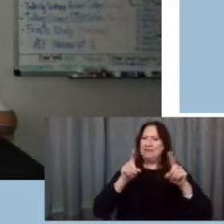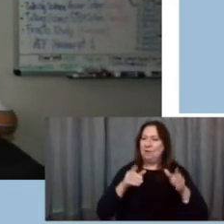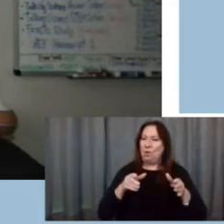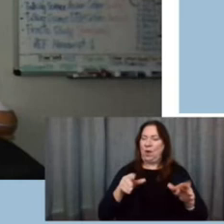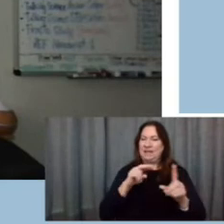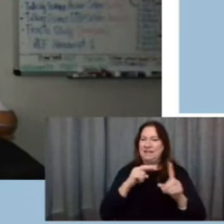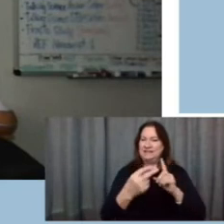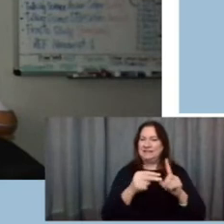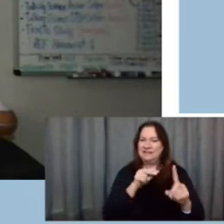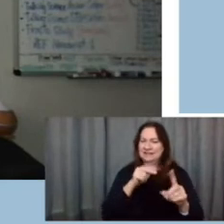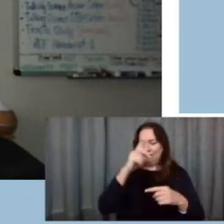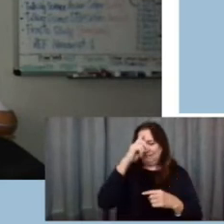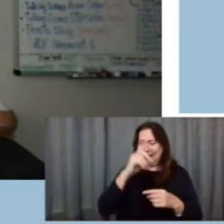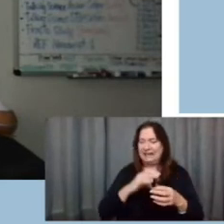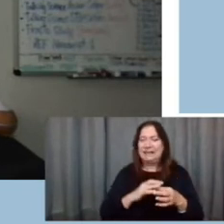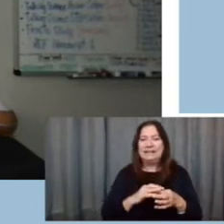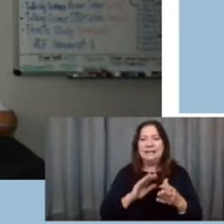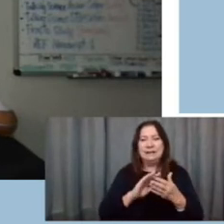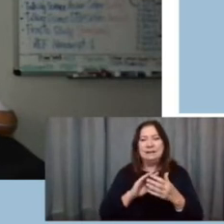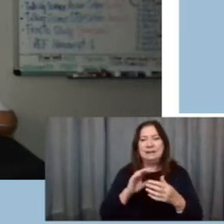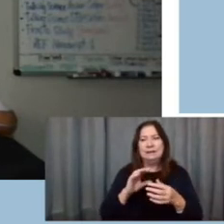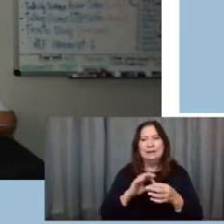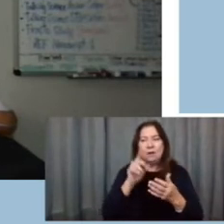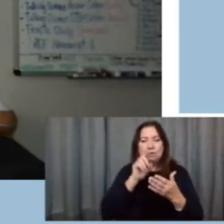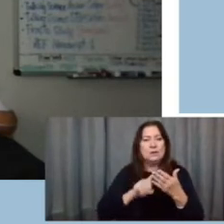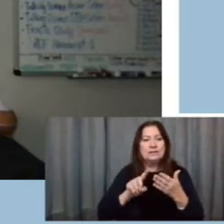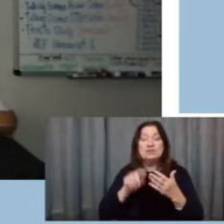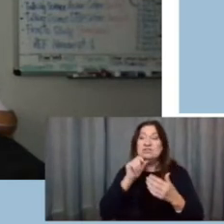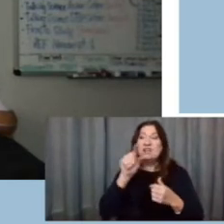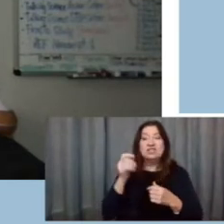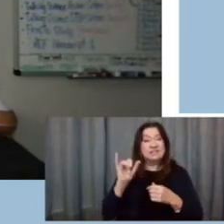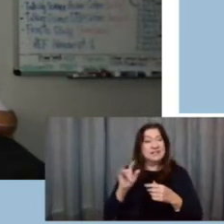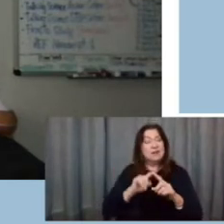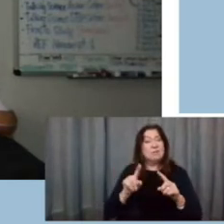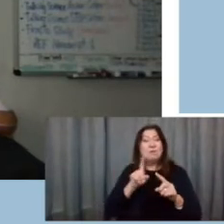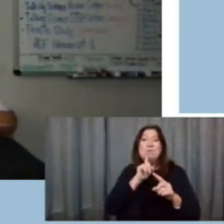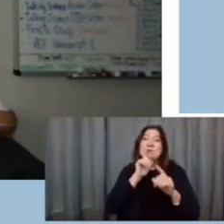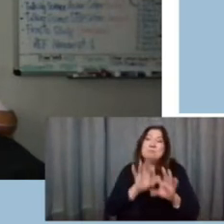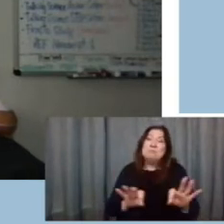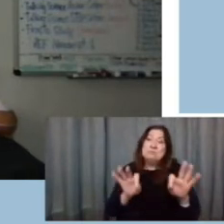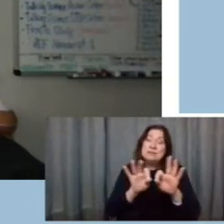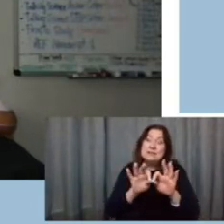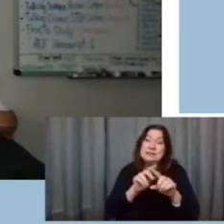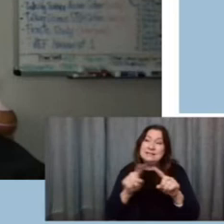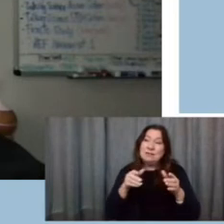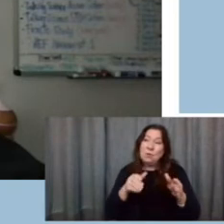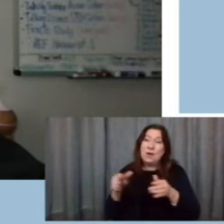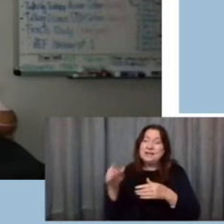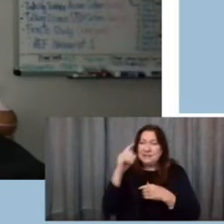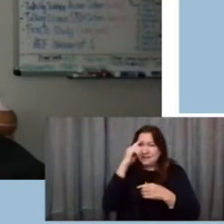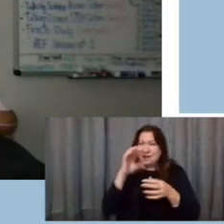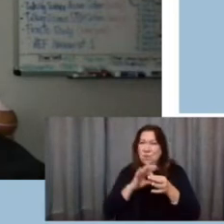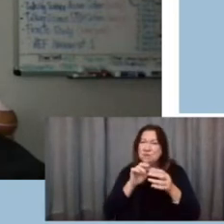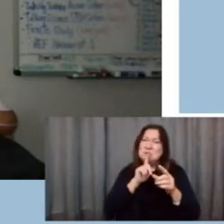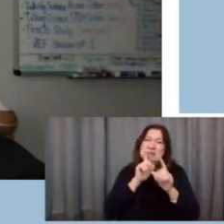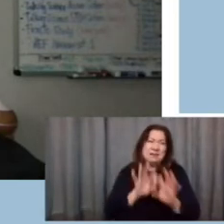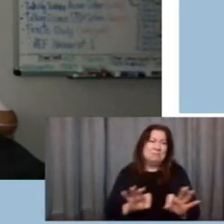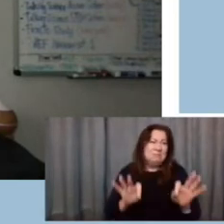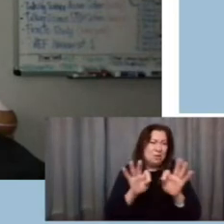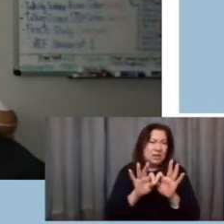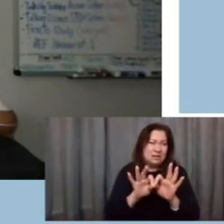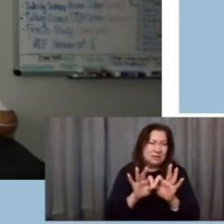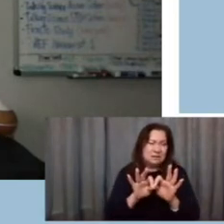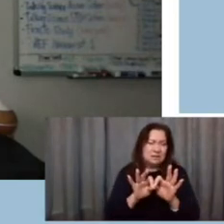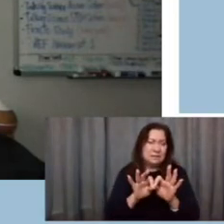about research. And not just that, but maybe more importantly, different ways of thinking about what matters. Because